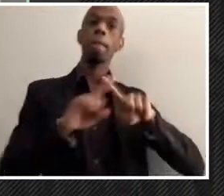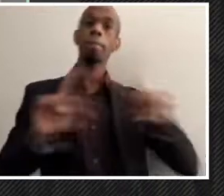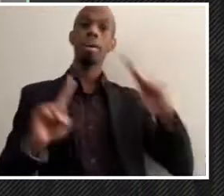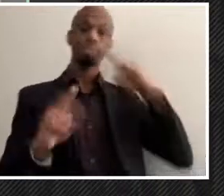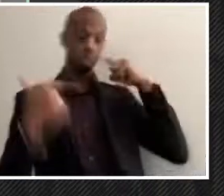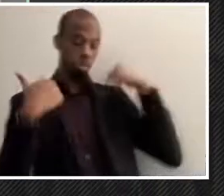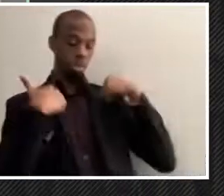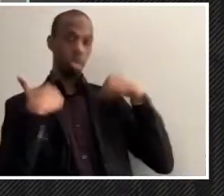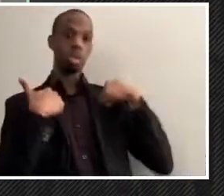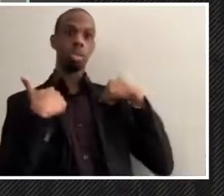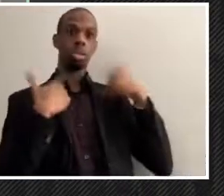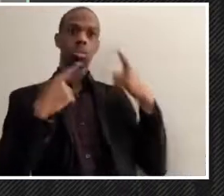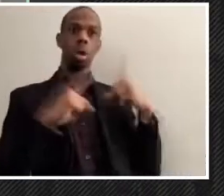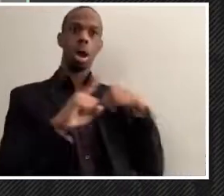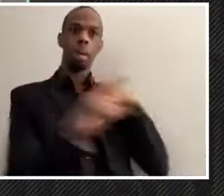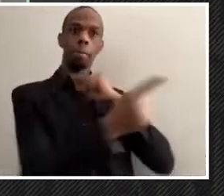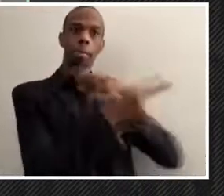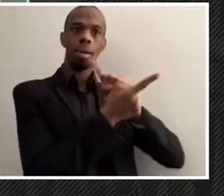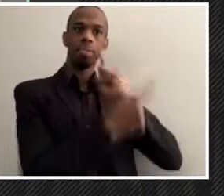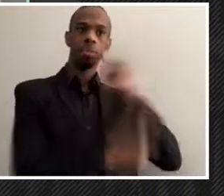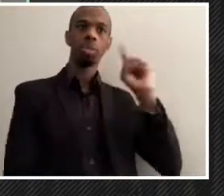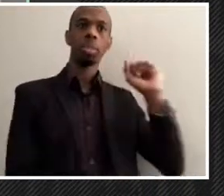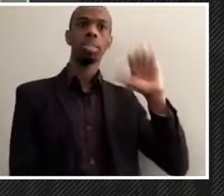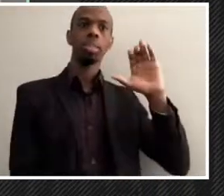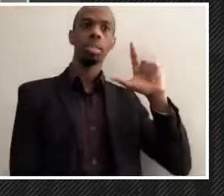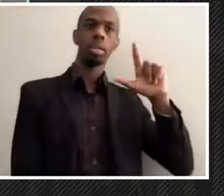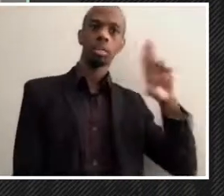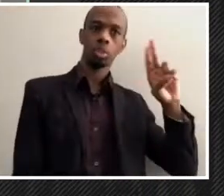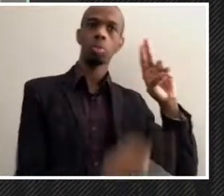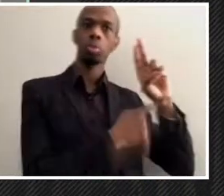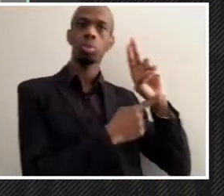we have affirmatively answered those questions as yes, and it